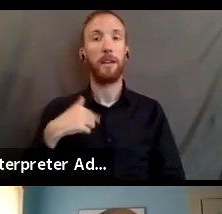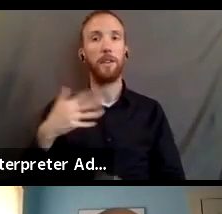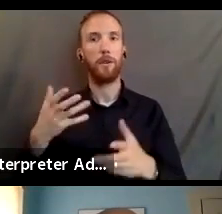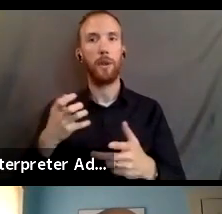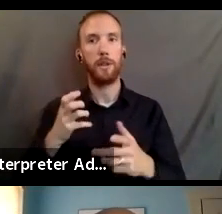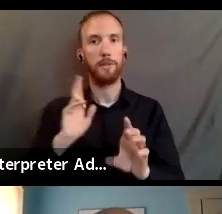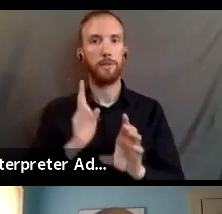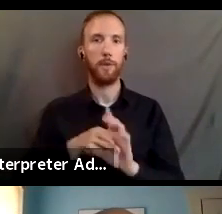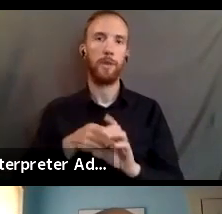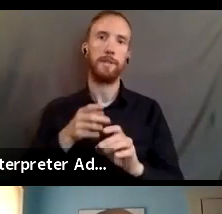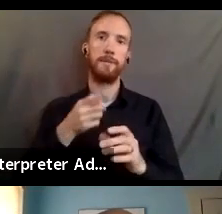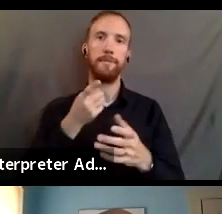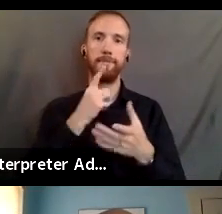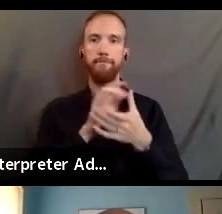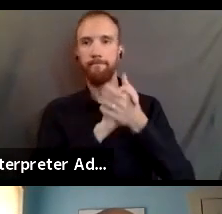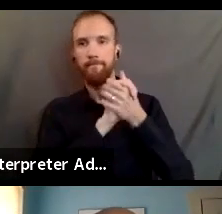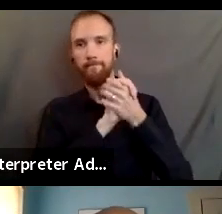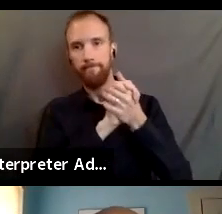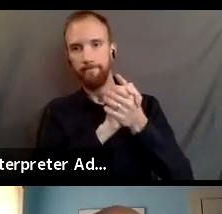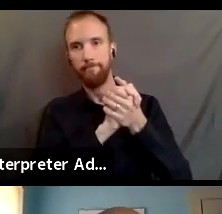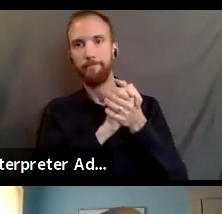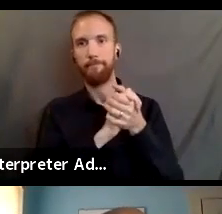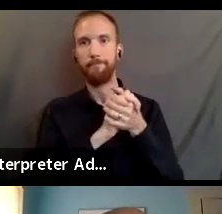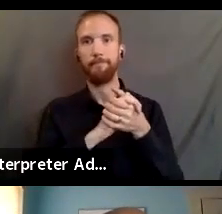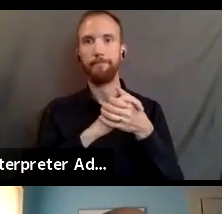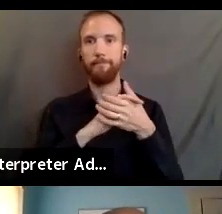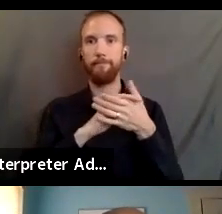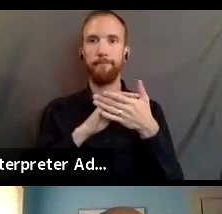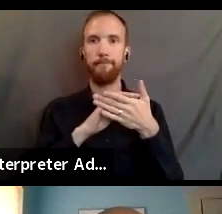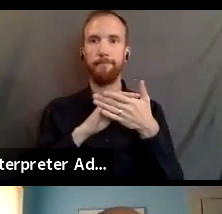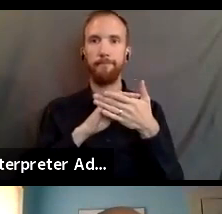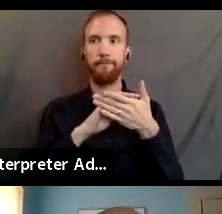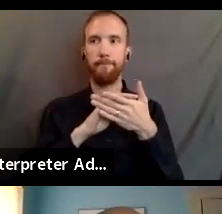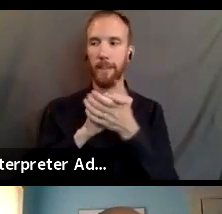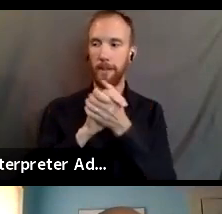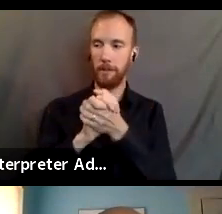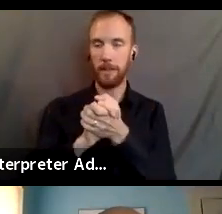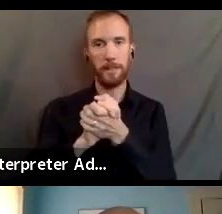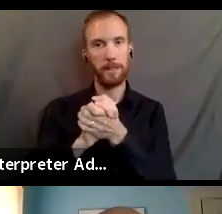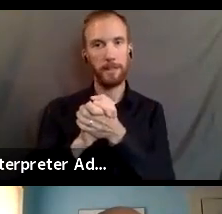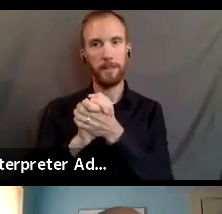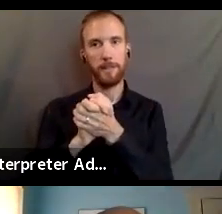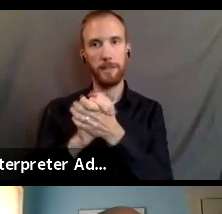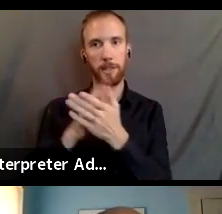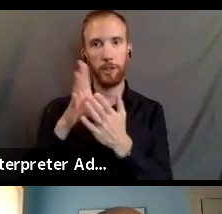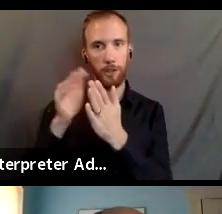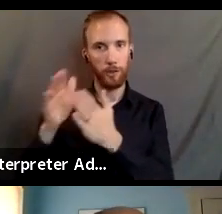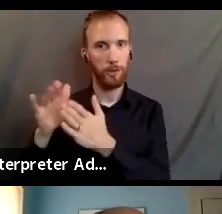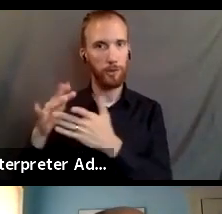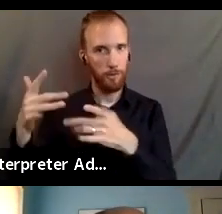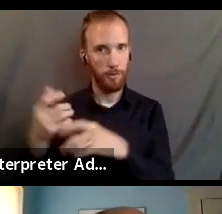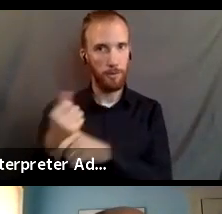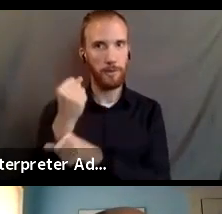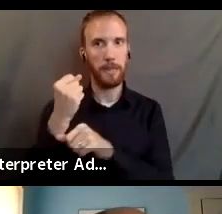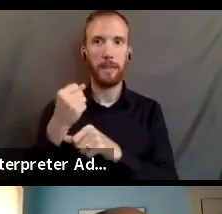congratulating the the uh award recipients and telling them that we are very very proud of them for